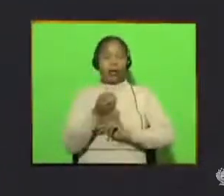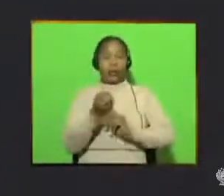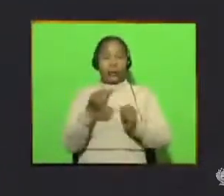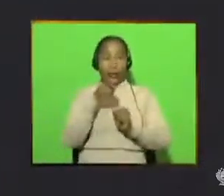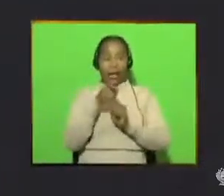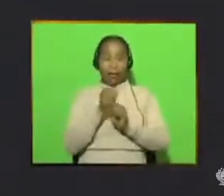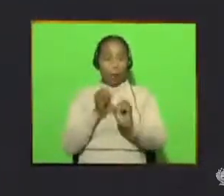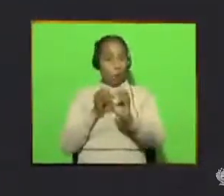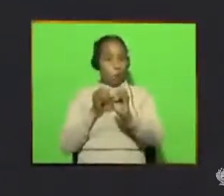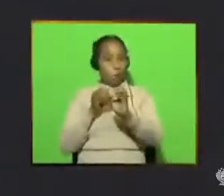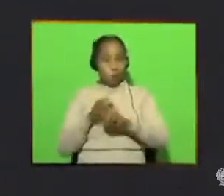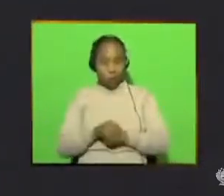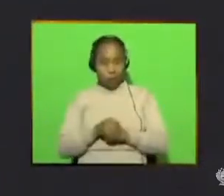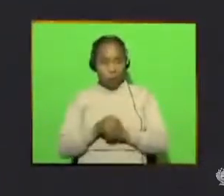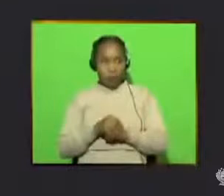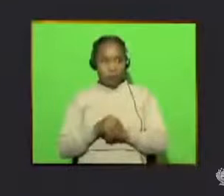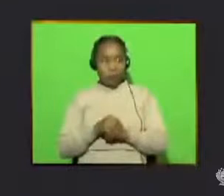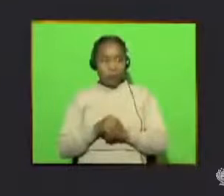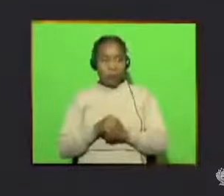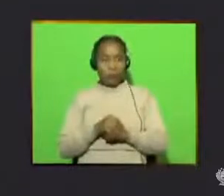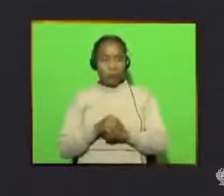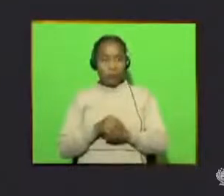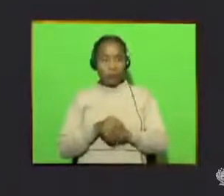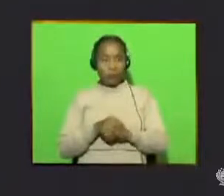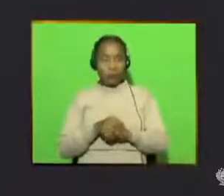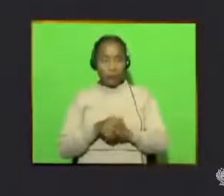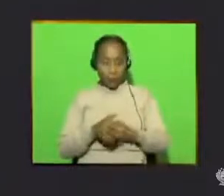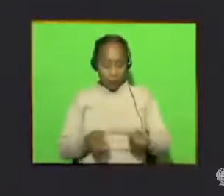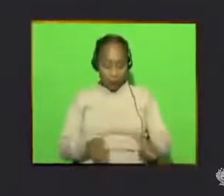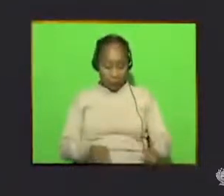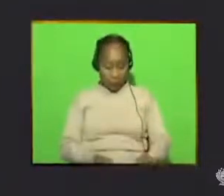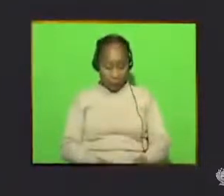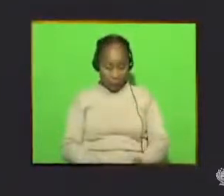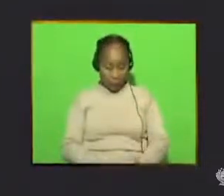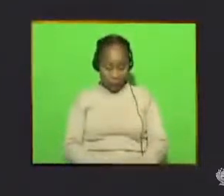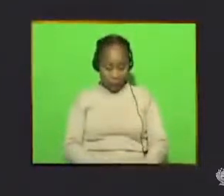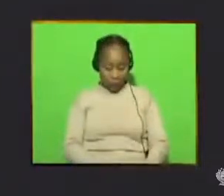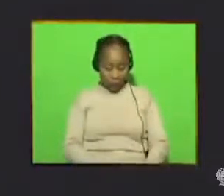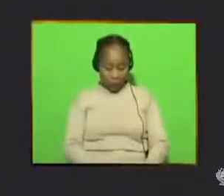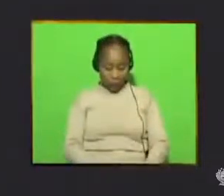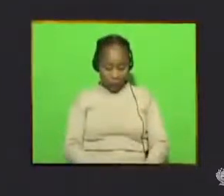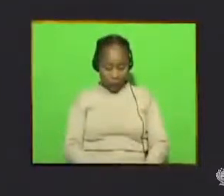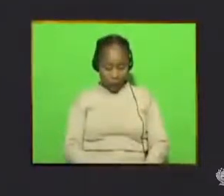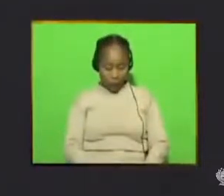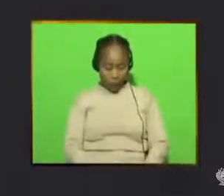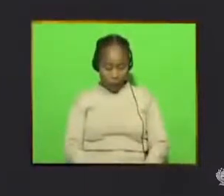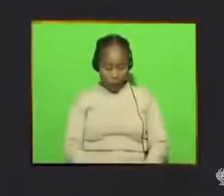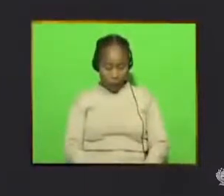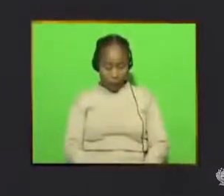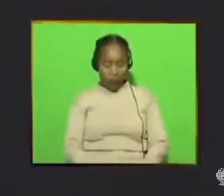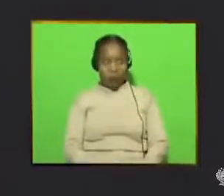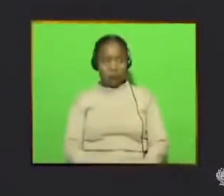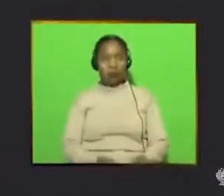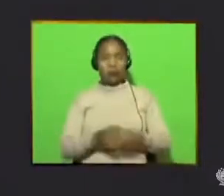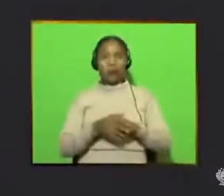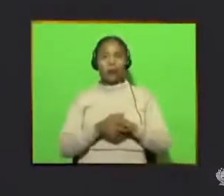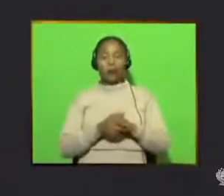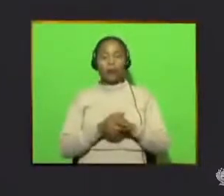statement? Geachte Speaker, deur u en die agbare president, baie geluk.